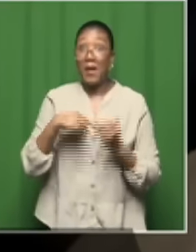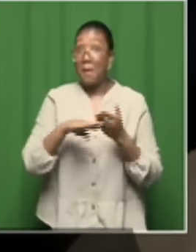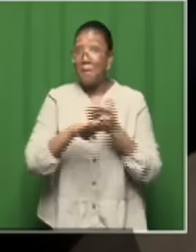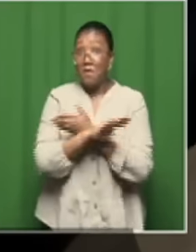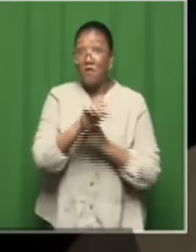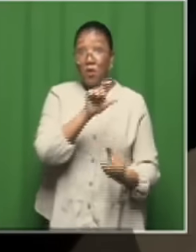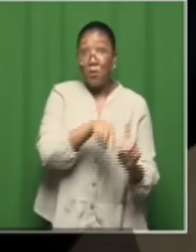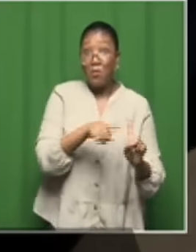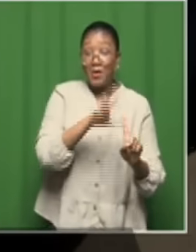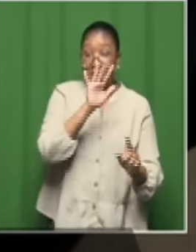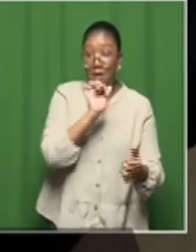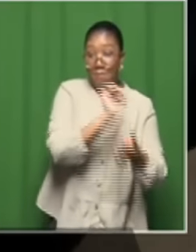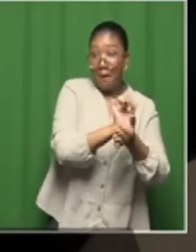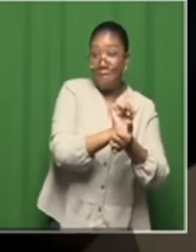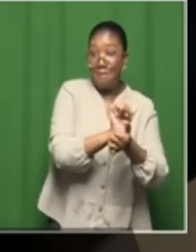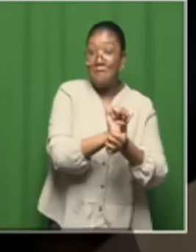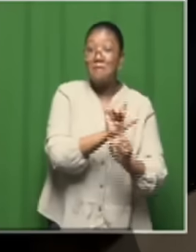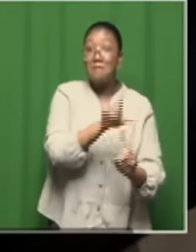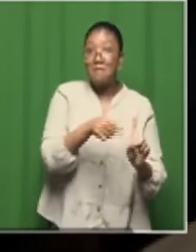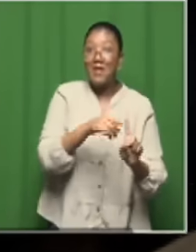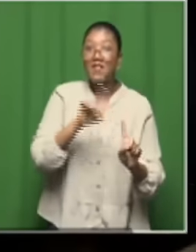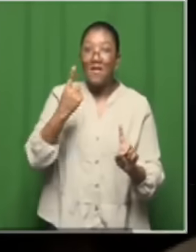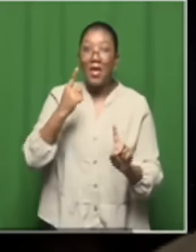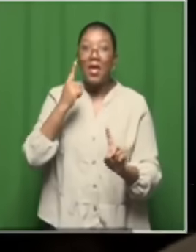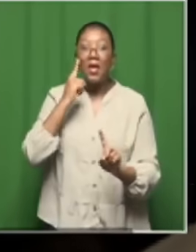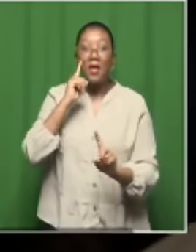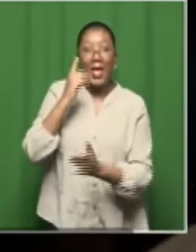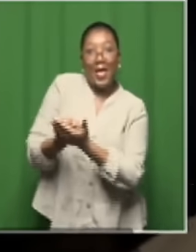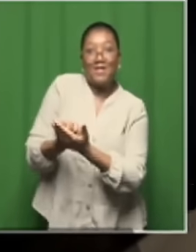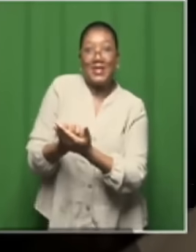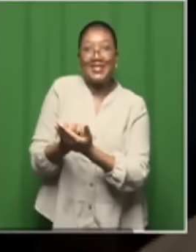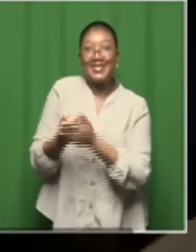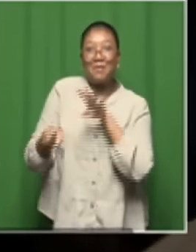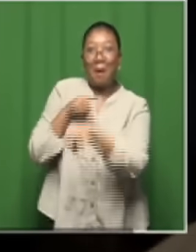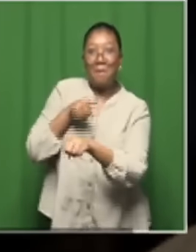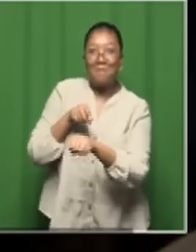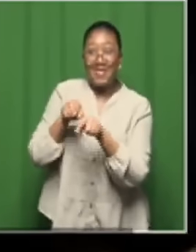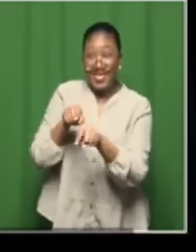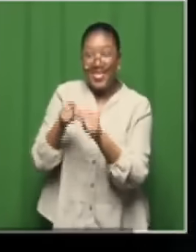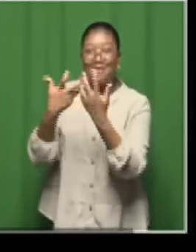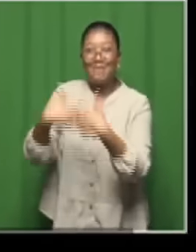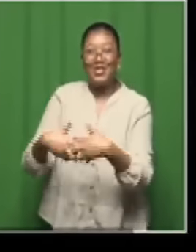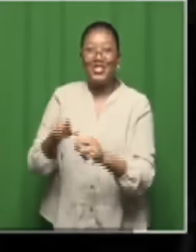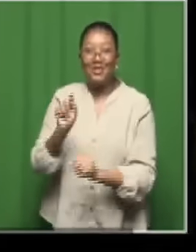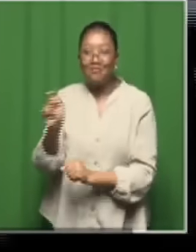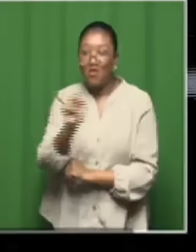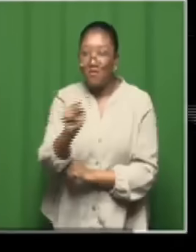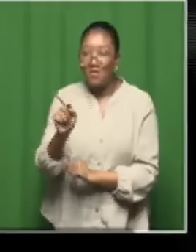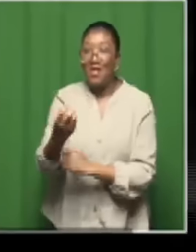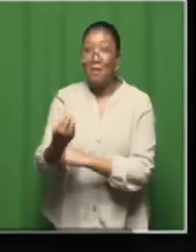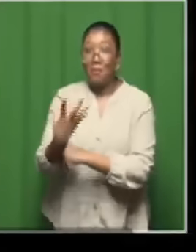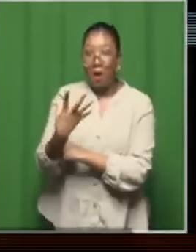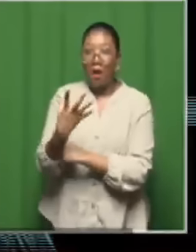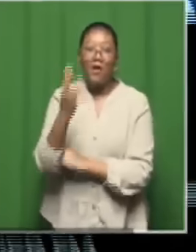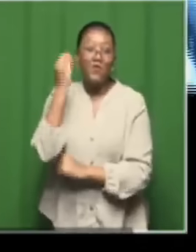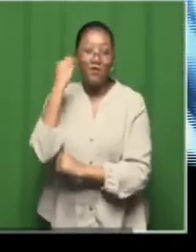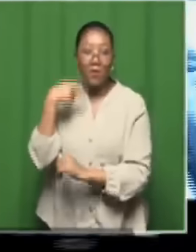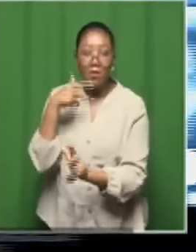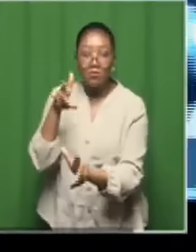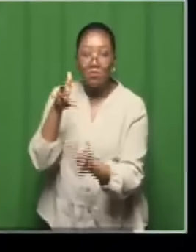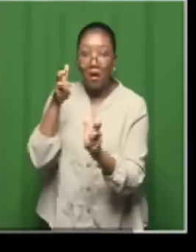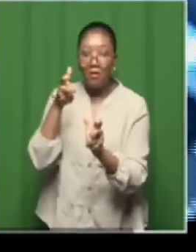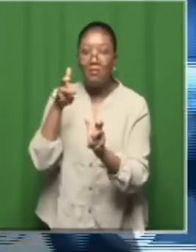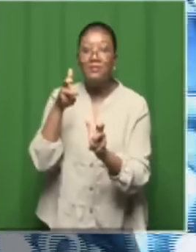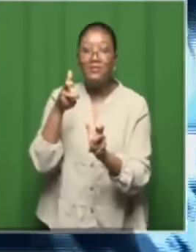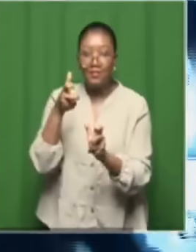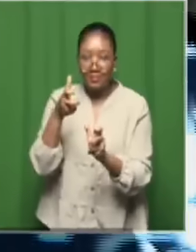arrest, for the evidence that's going to be gathered today, we have to calibrate. There's a pole that's before us. We're going to choose a calibration